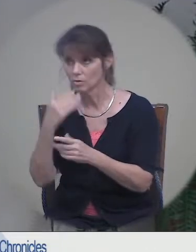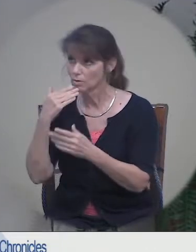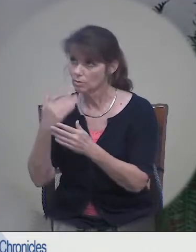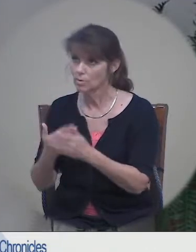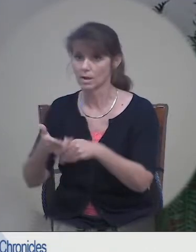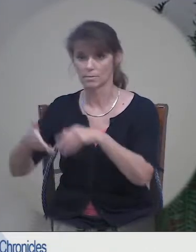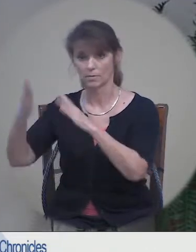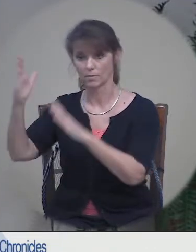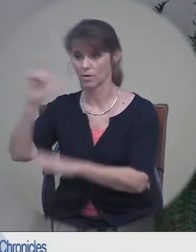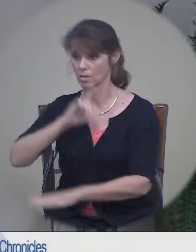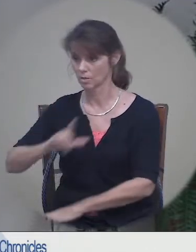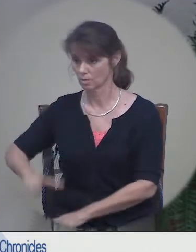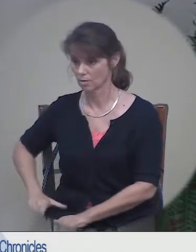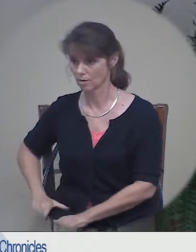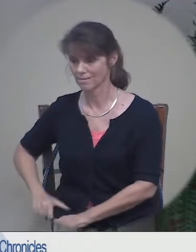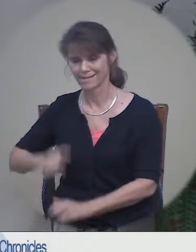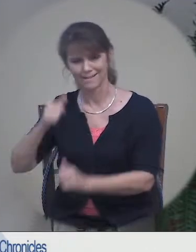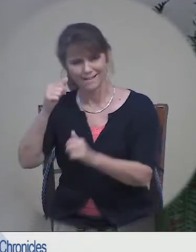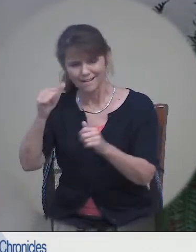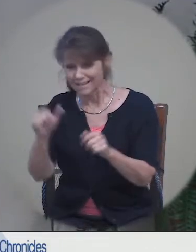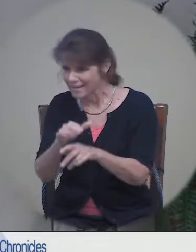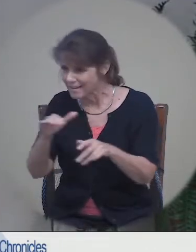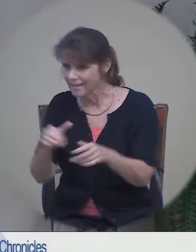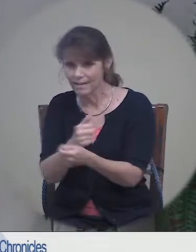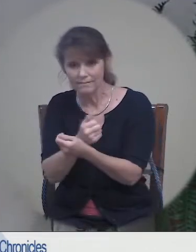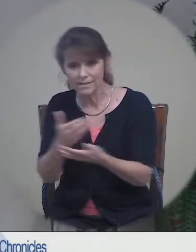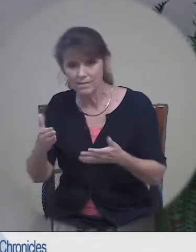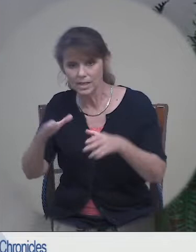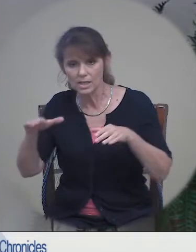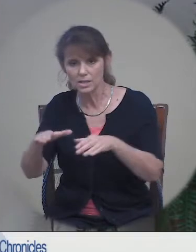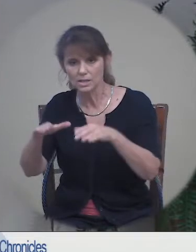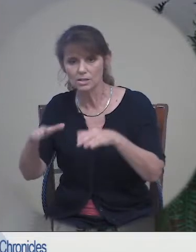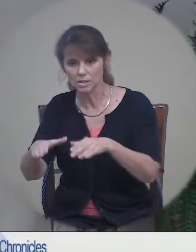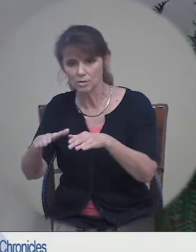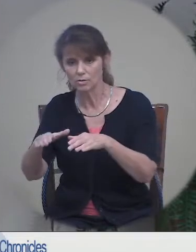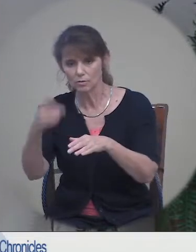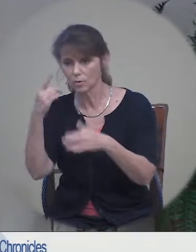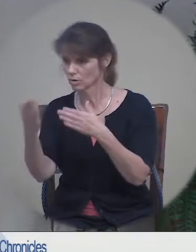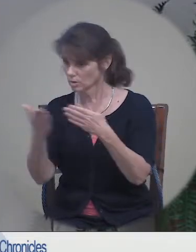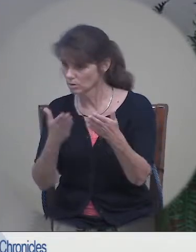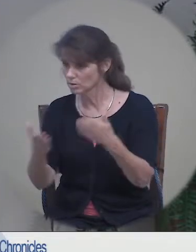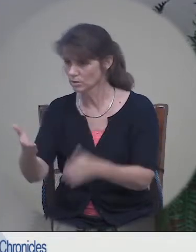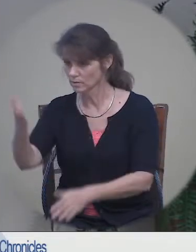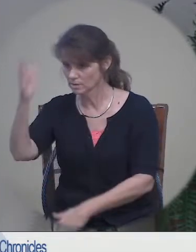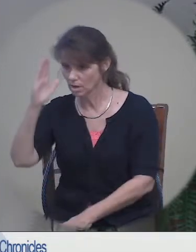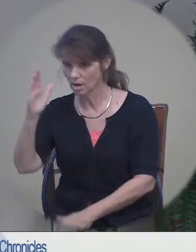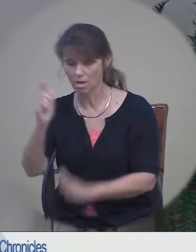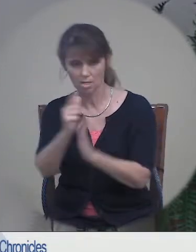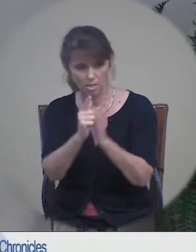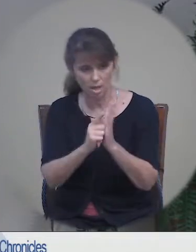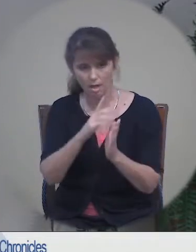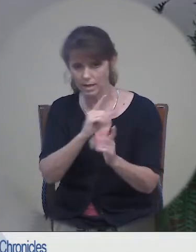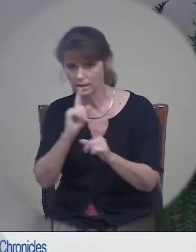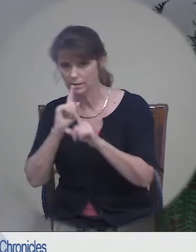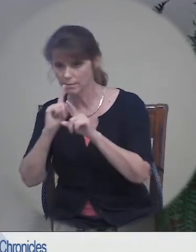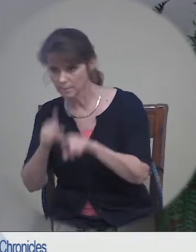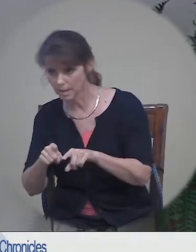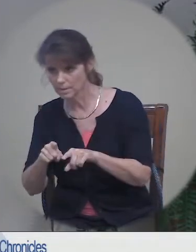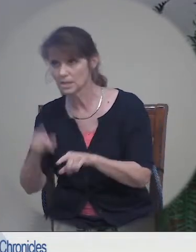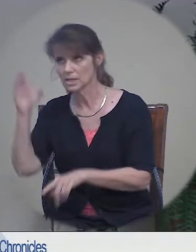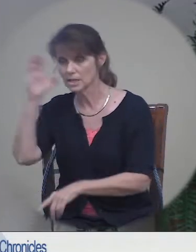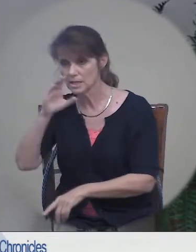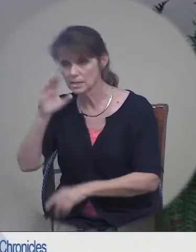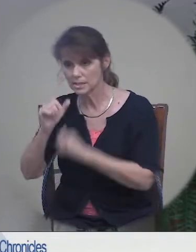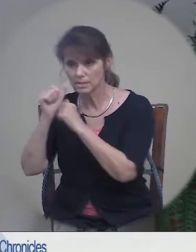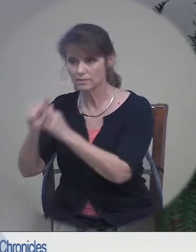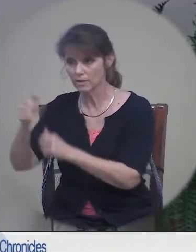his God. Every work which he began in the service of the house of the God in law and in commandment, seeking his God, he did with